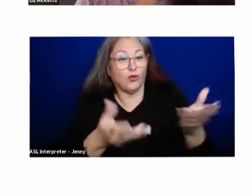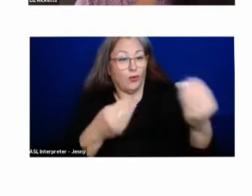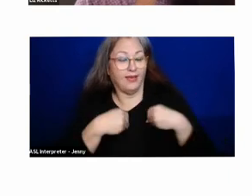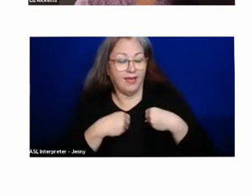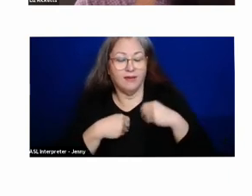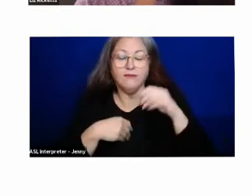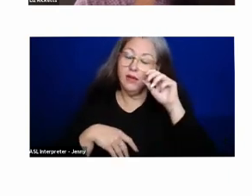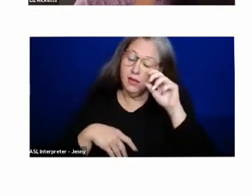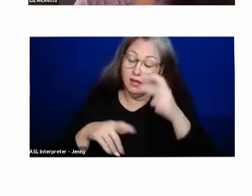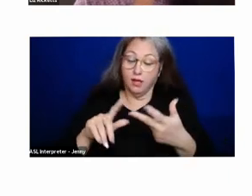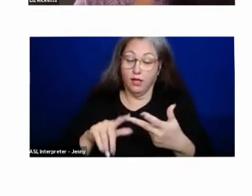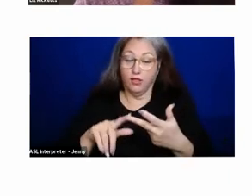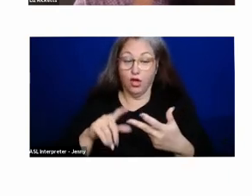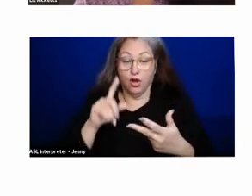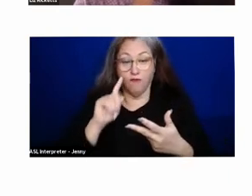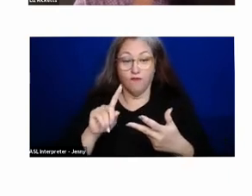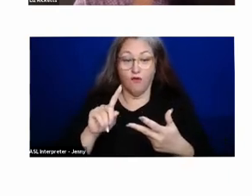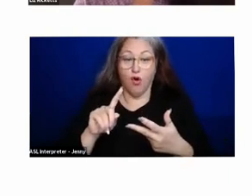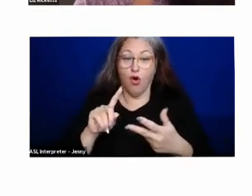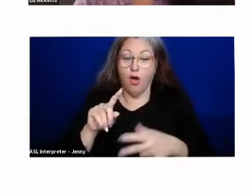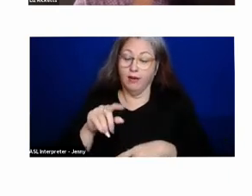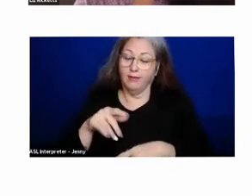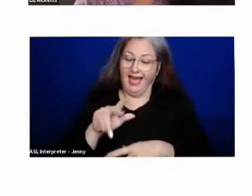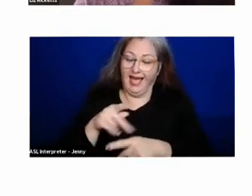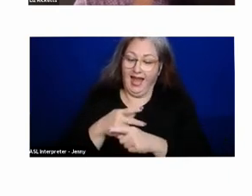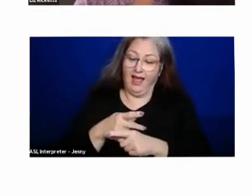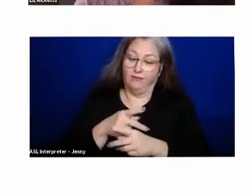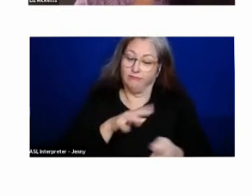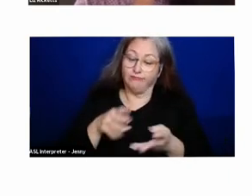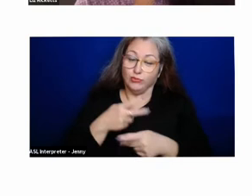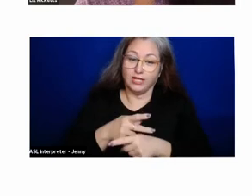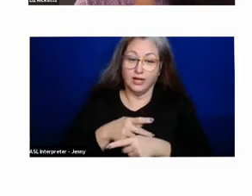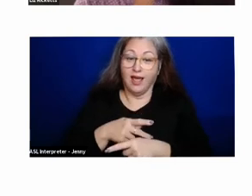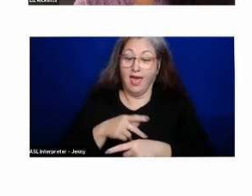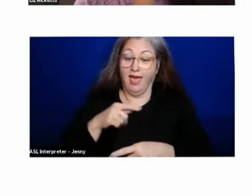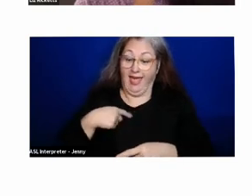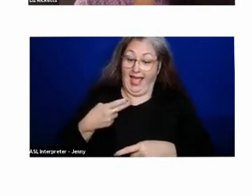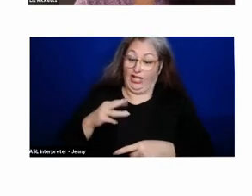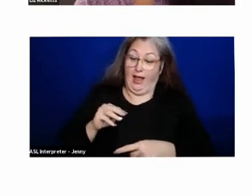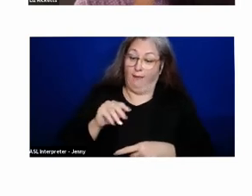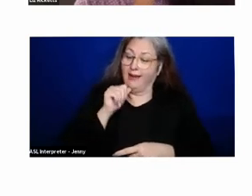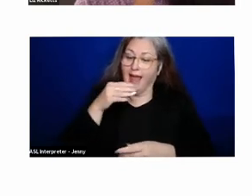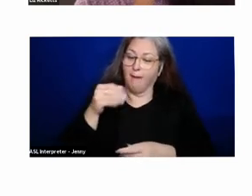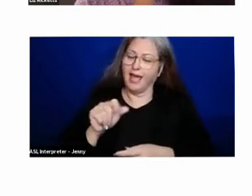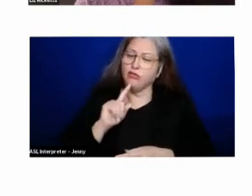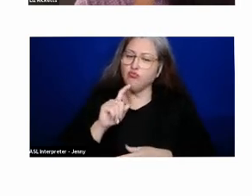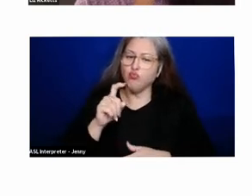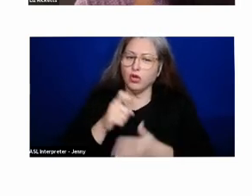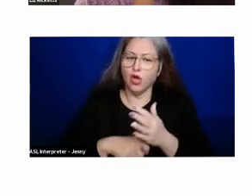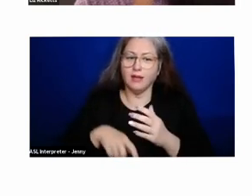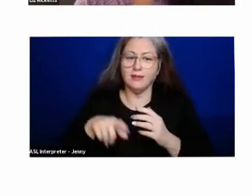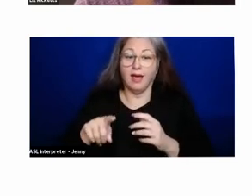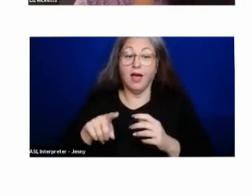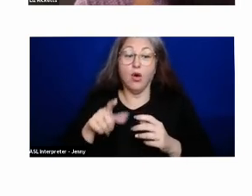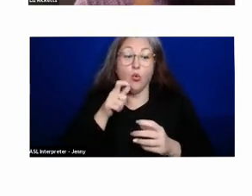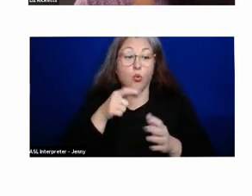it comes to clothing production, big brands like H&M are the ones that have yet to pay the true cost. They've stuck all of us with the bill. So